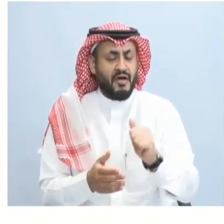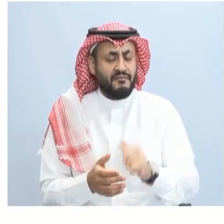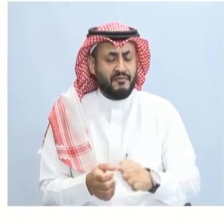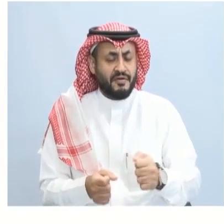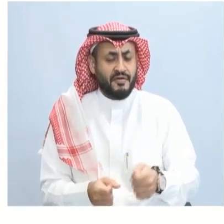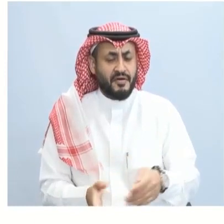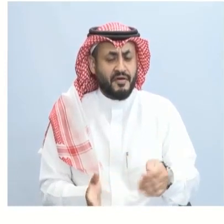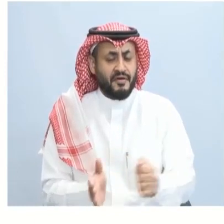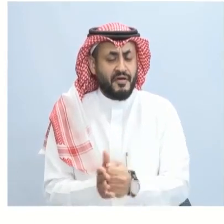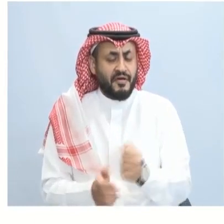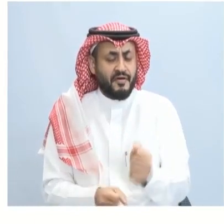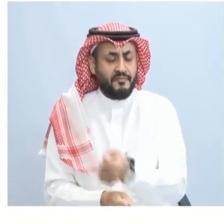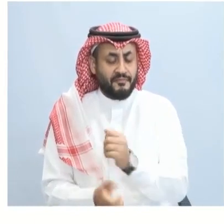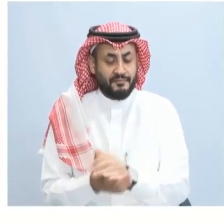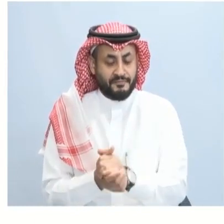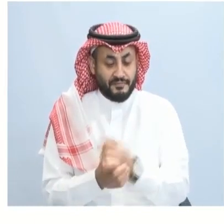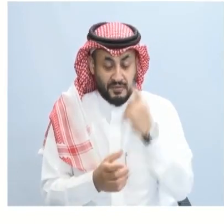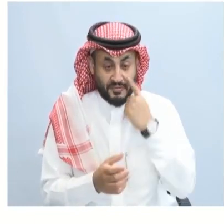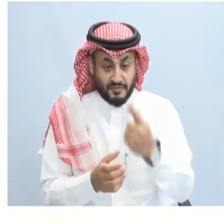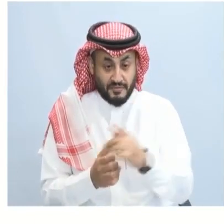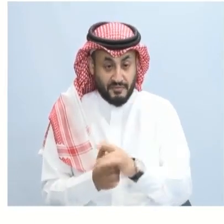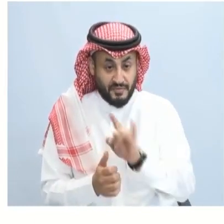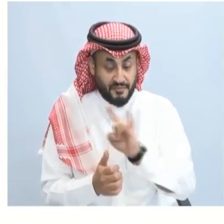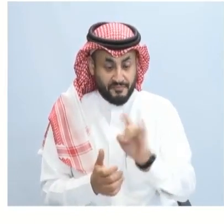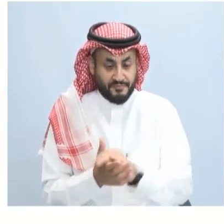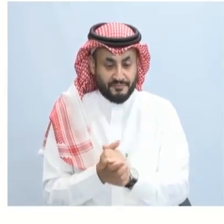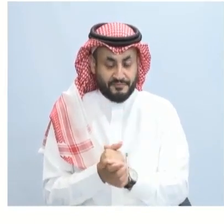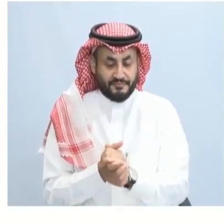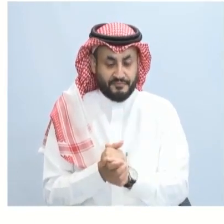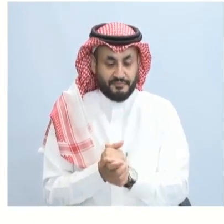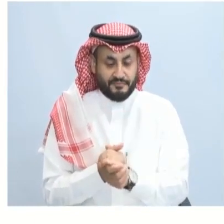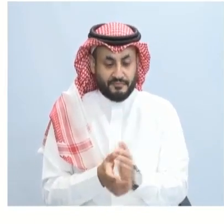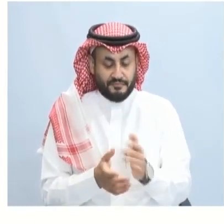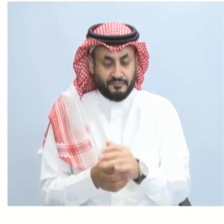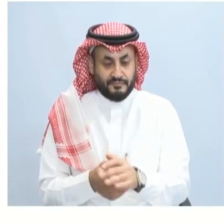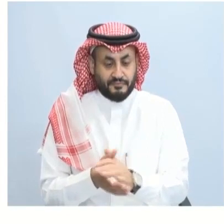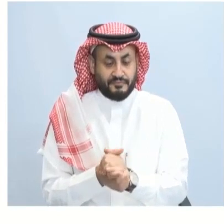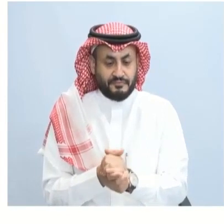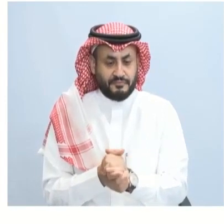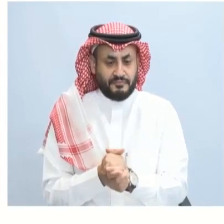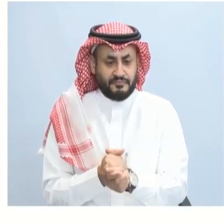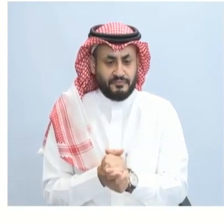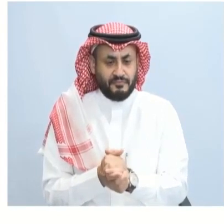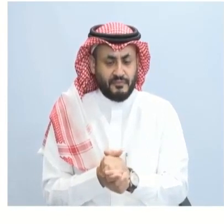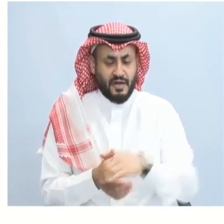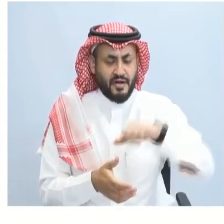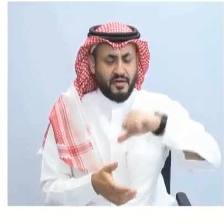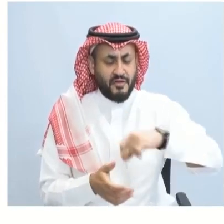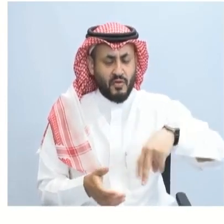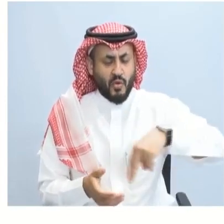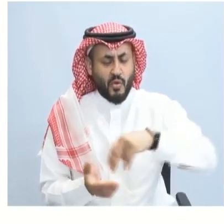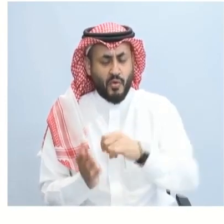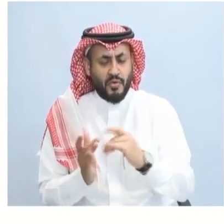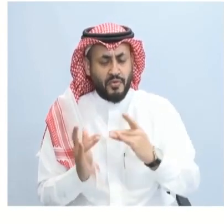You can see that I used here negative. We have after that, hate going to bed. When I was little,